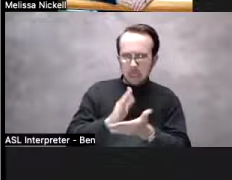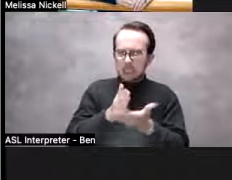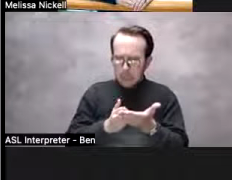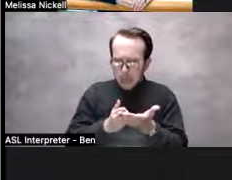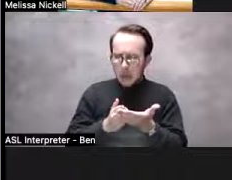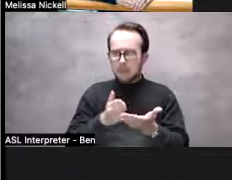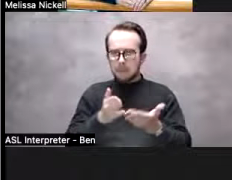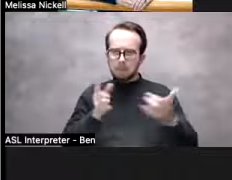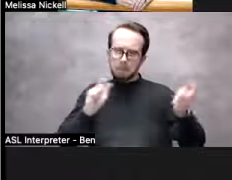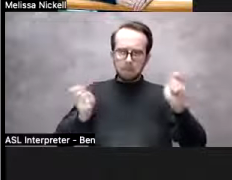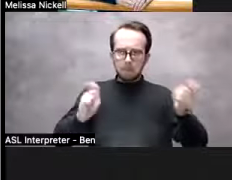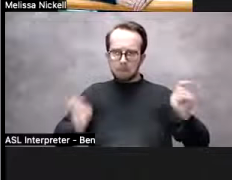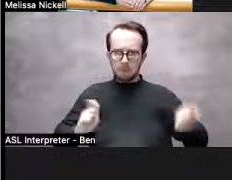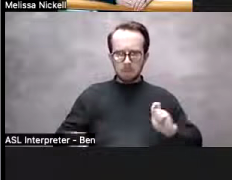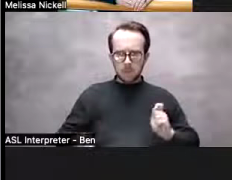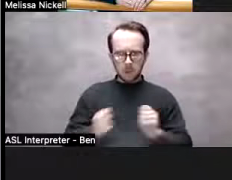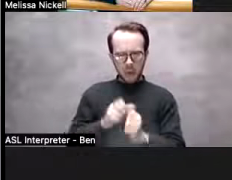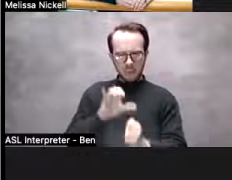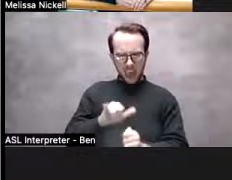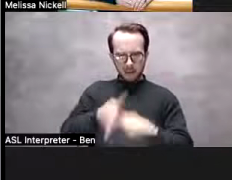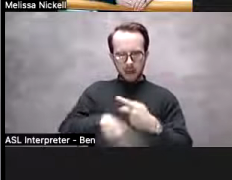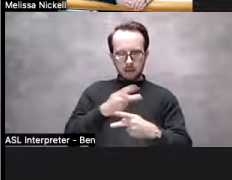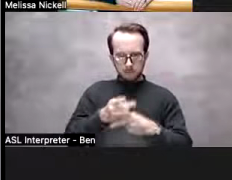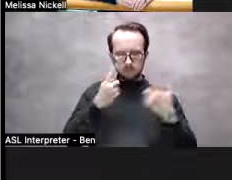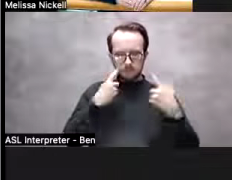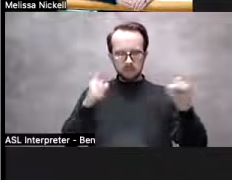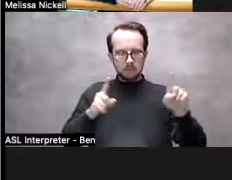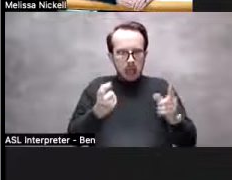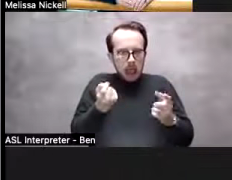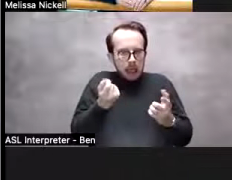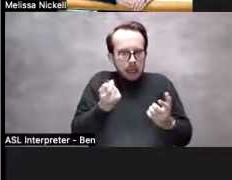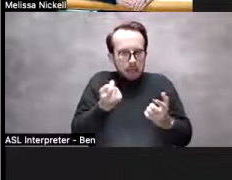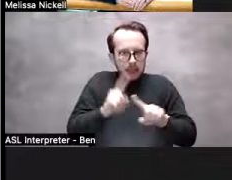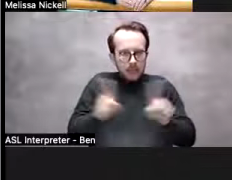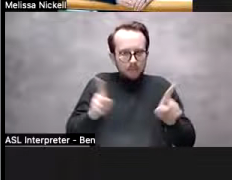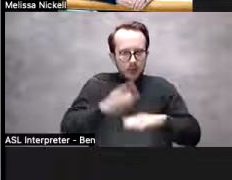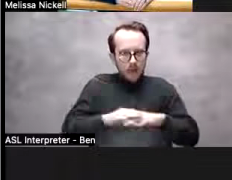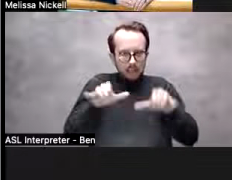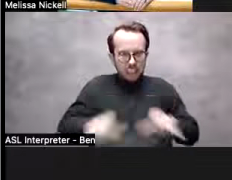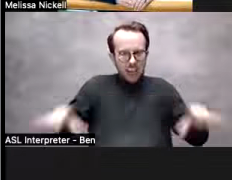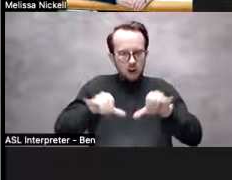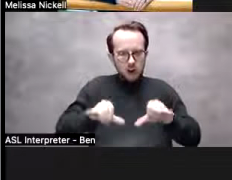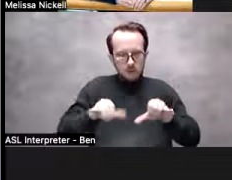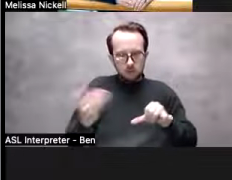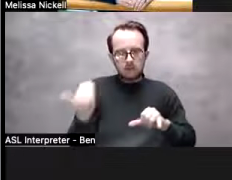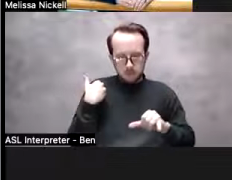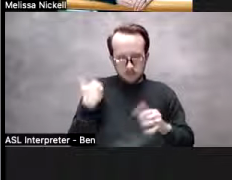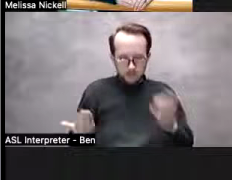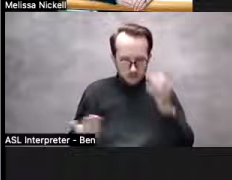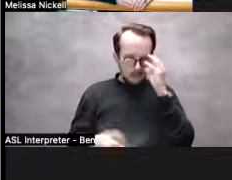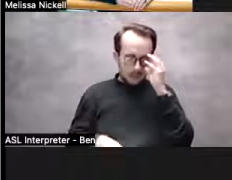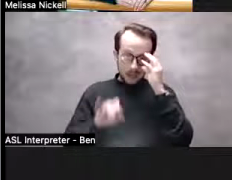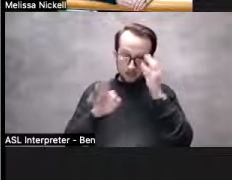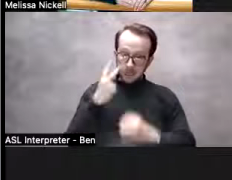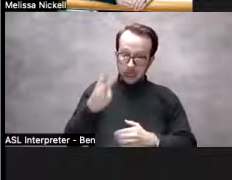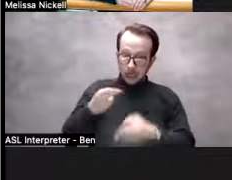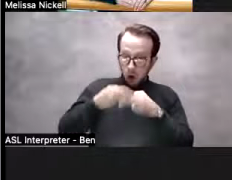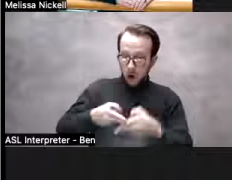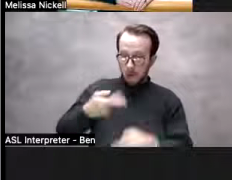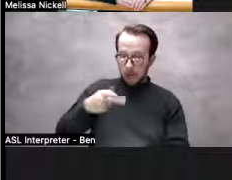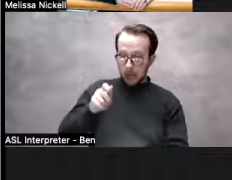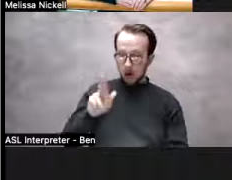on that type of announcement that's a little different than sort of the standard parent announcement. And again, if you see something that's like a PAR, then this